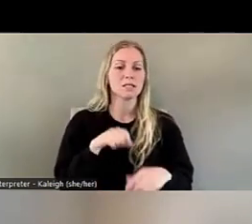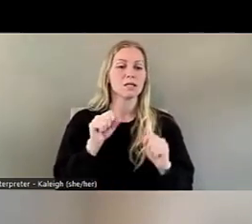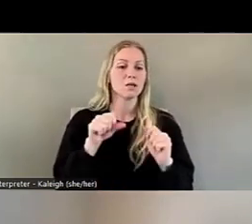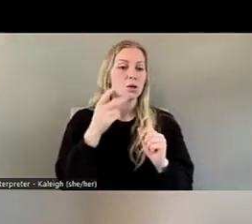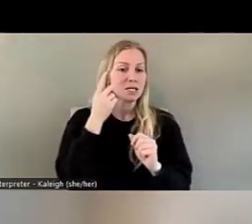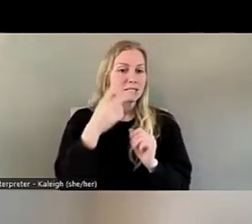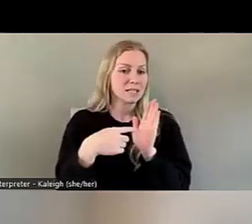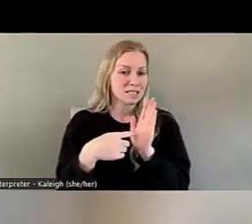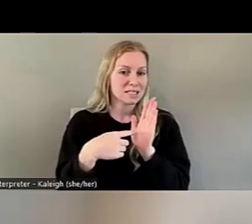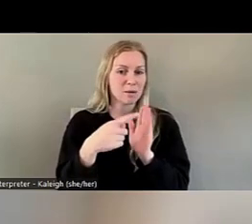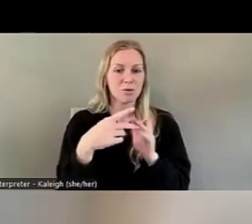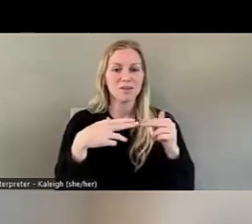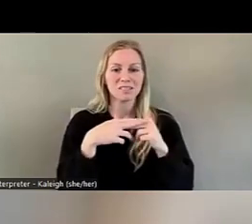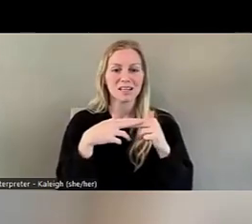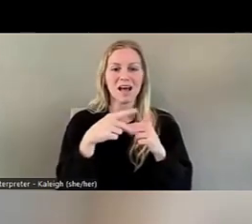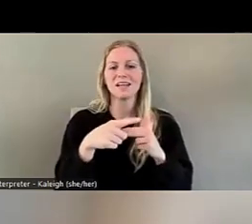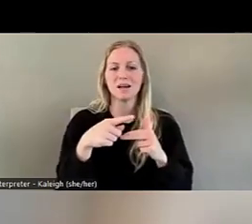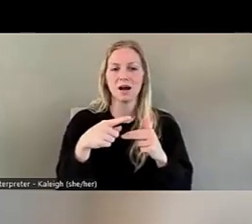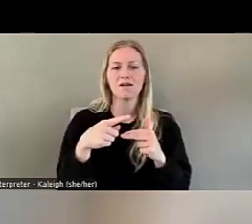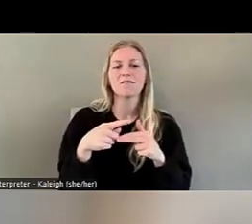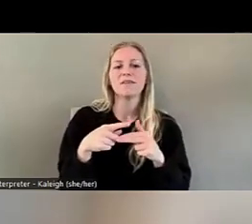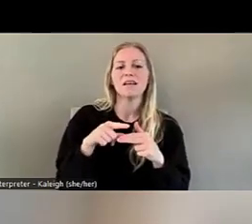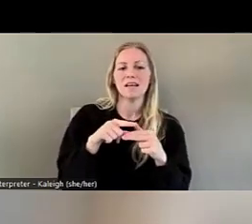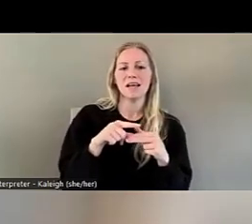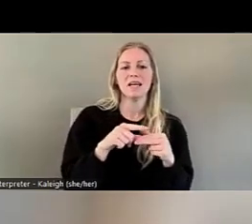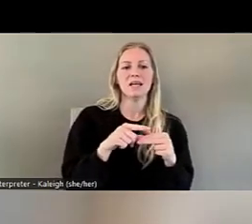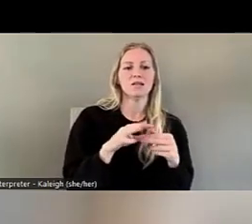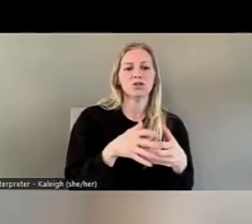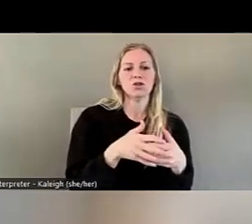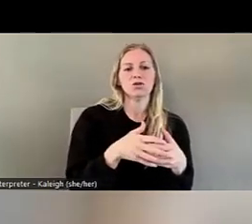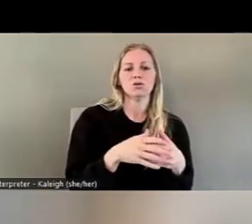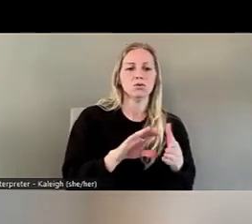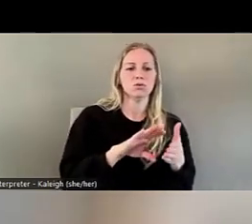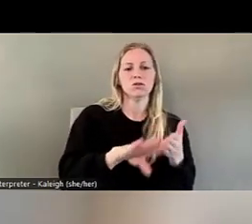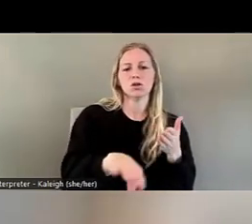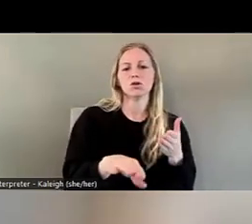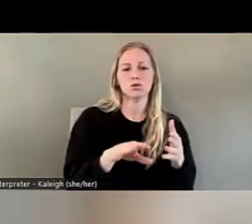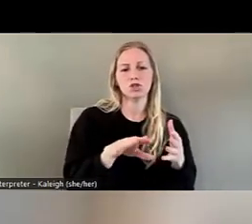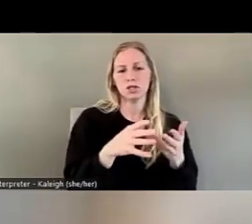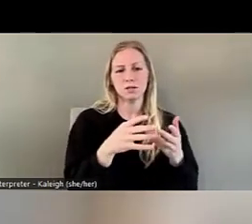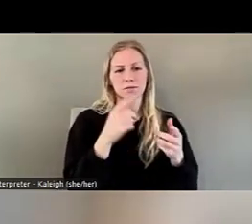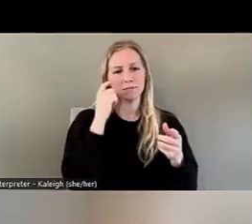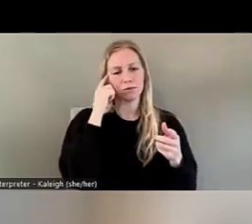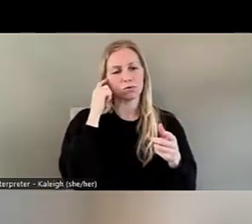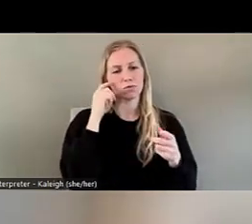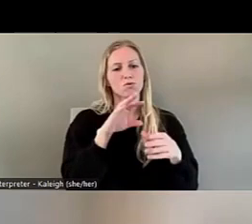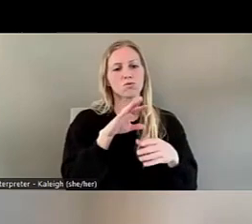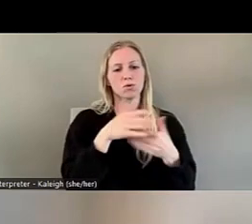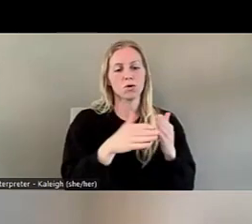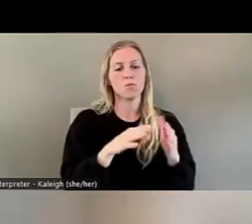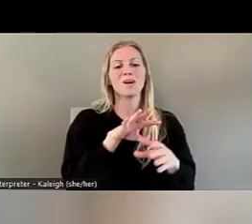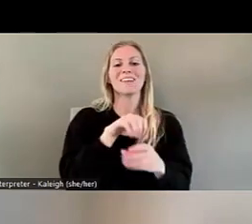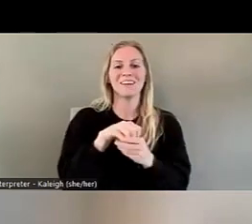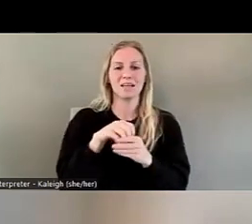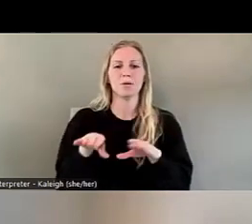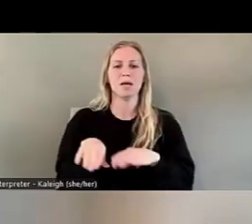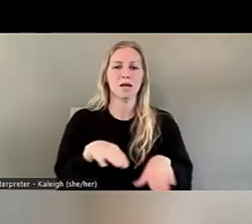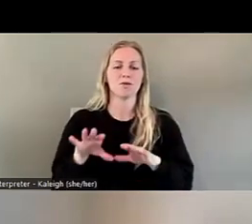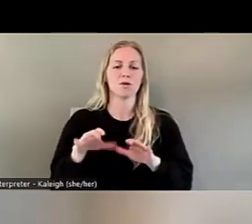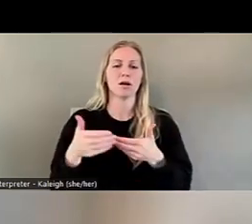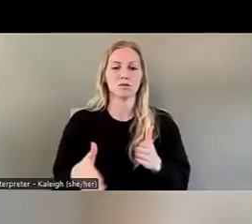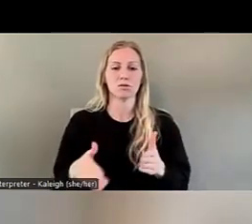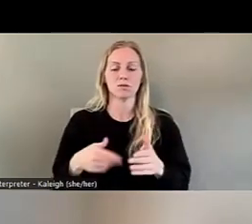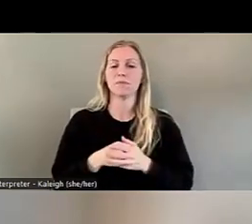a seclusion room located within a behavior focus classroom. During interviews, one school administrator admitted that